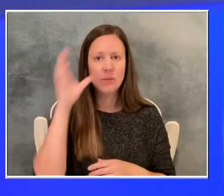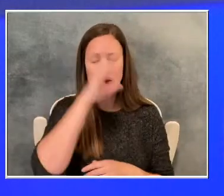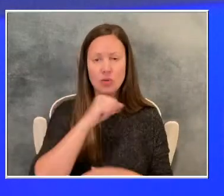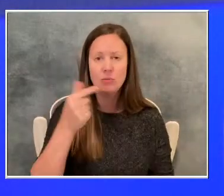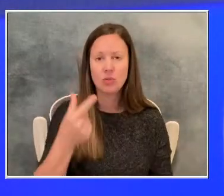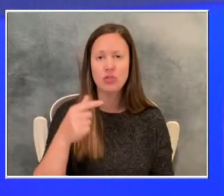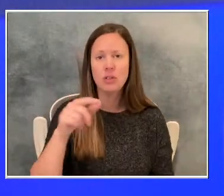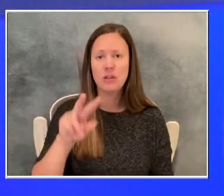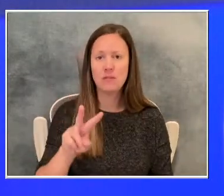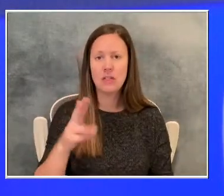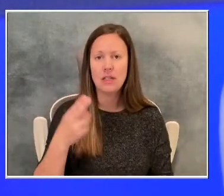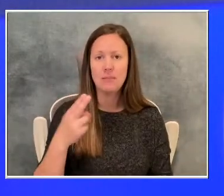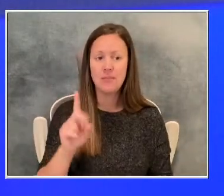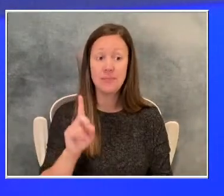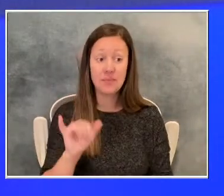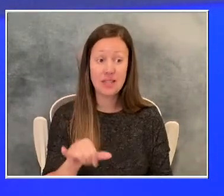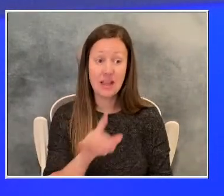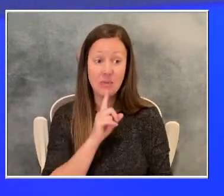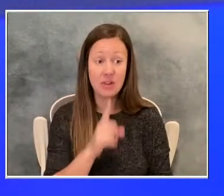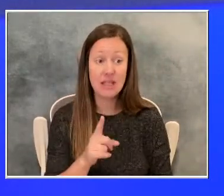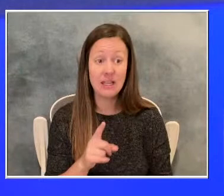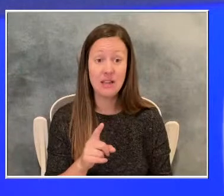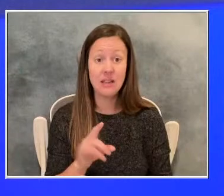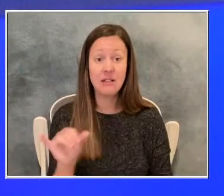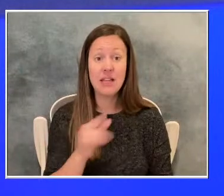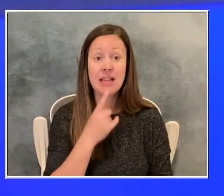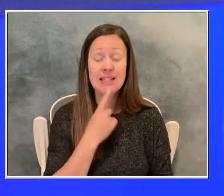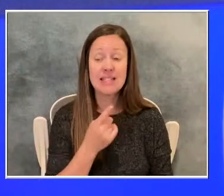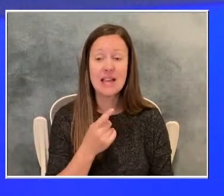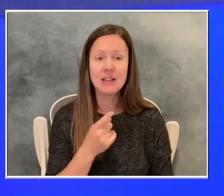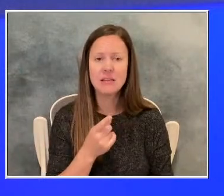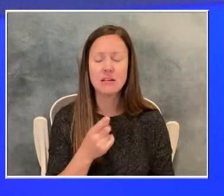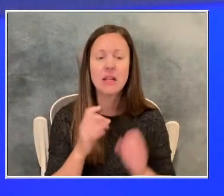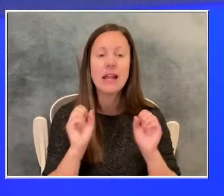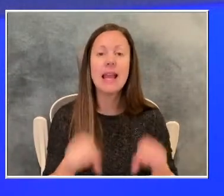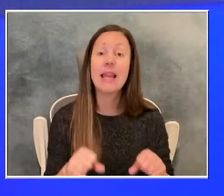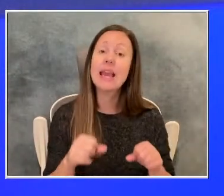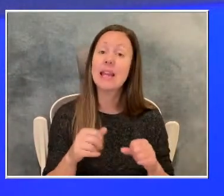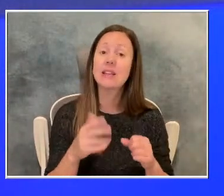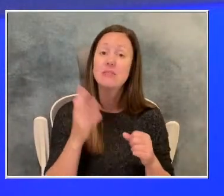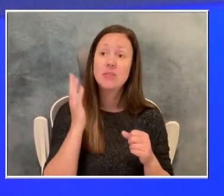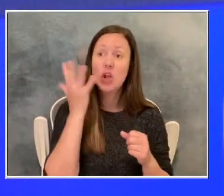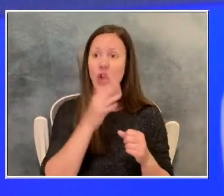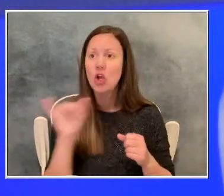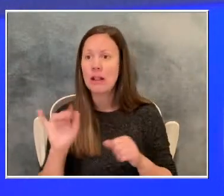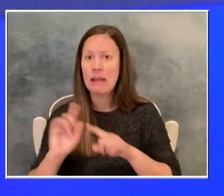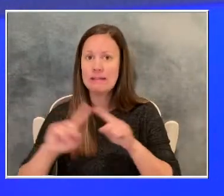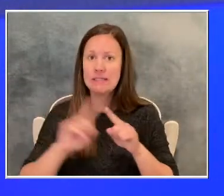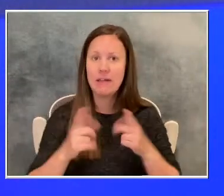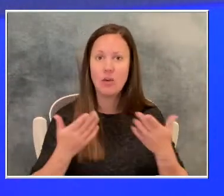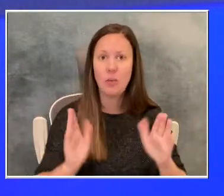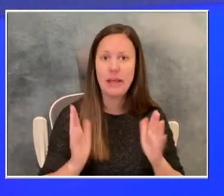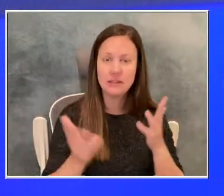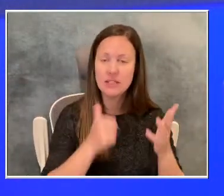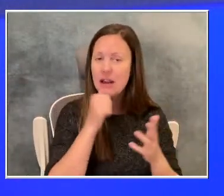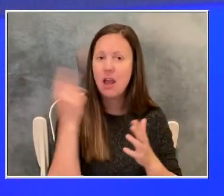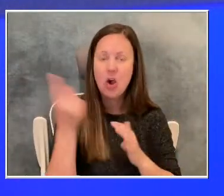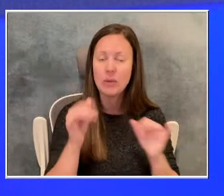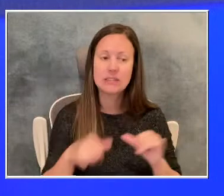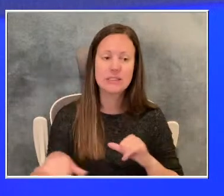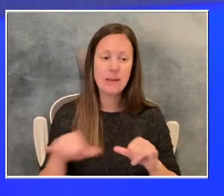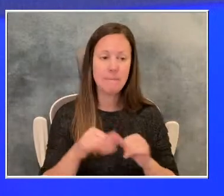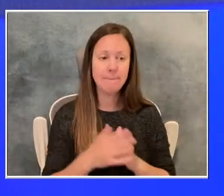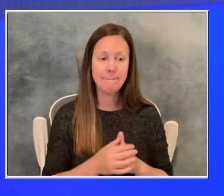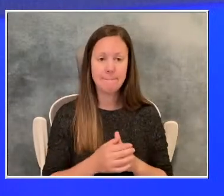disease it's like a morphia. It can present in different ways. And one interesting fact, and Pam, I don't know